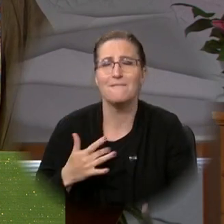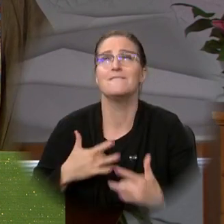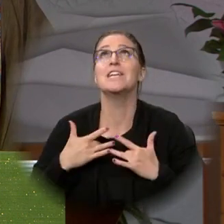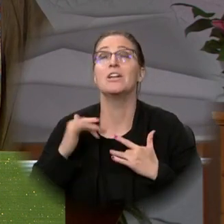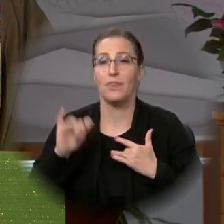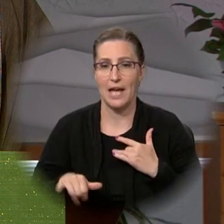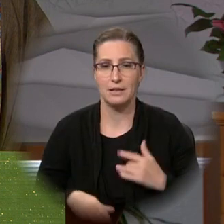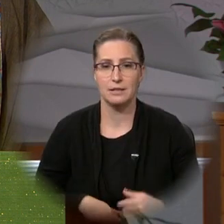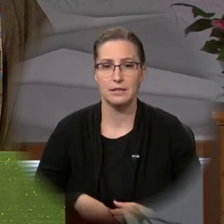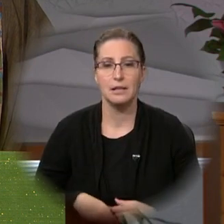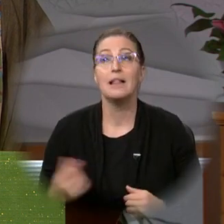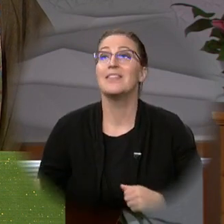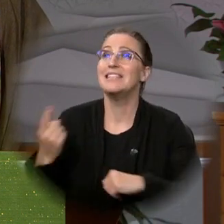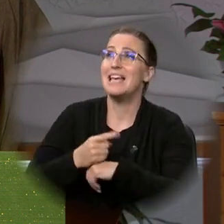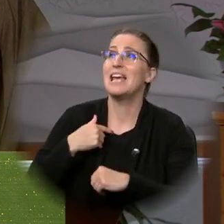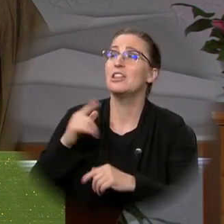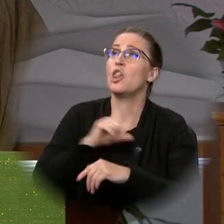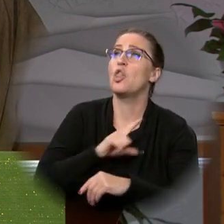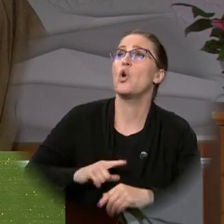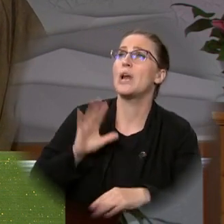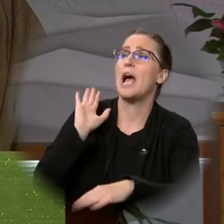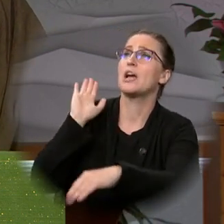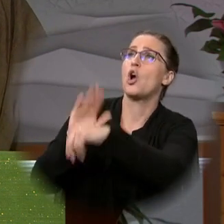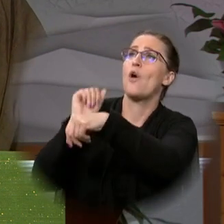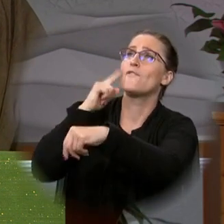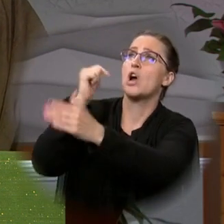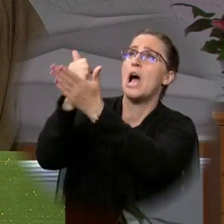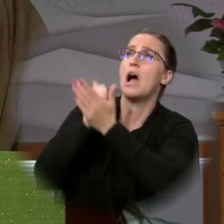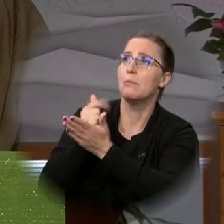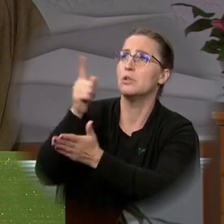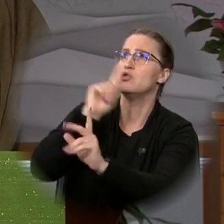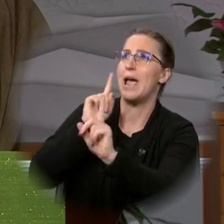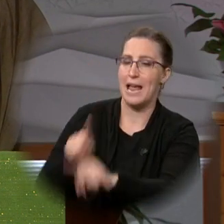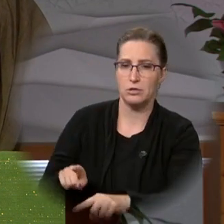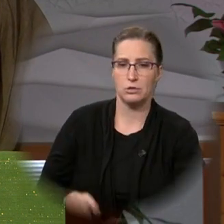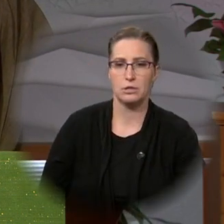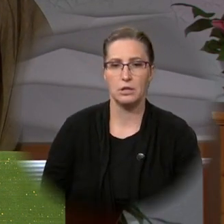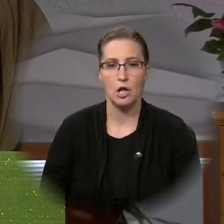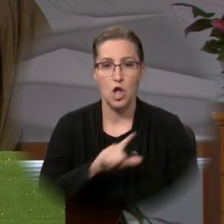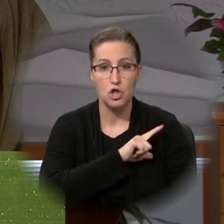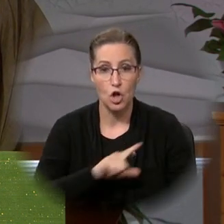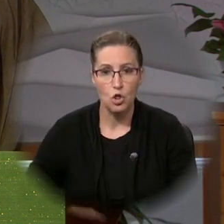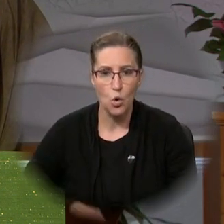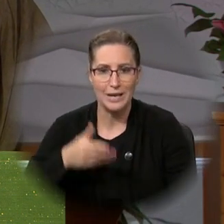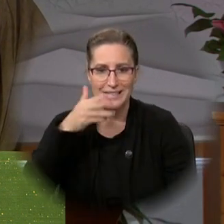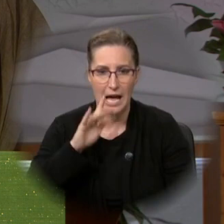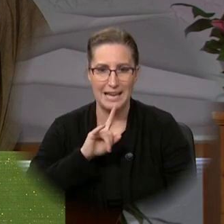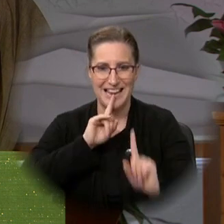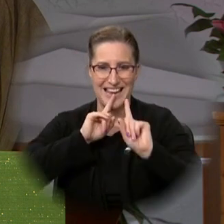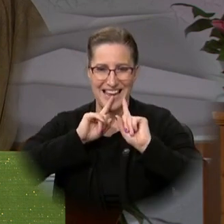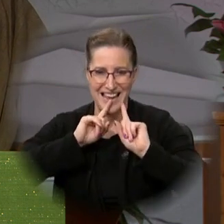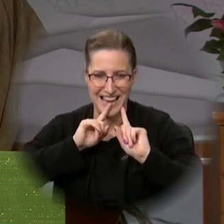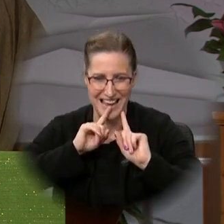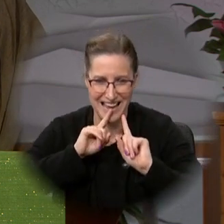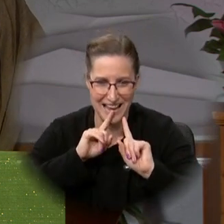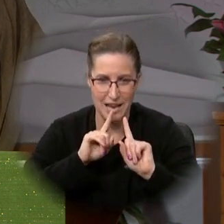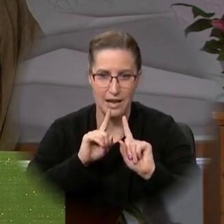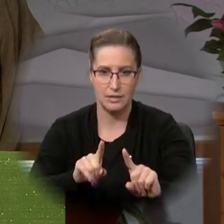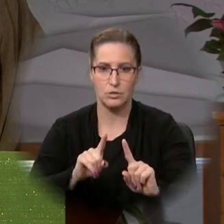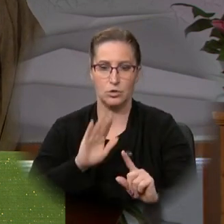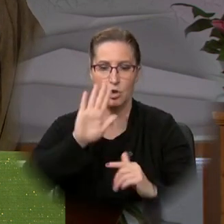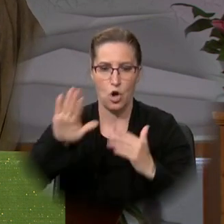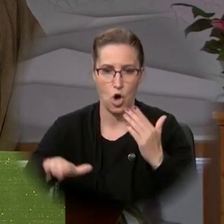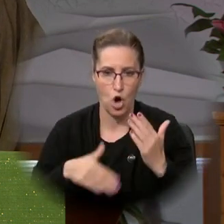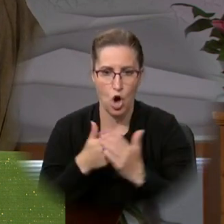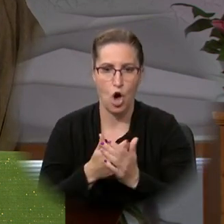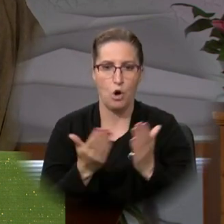Lord, on the day I called for help, you answered me. The Lord God answers every single